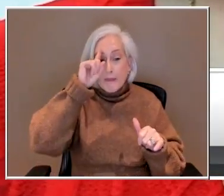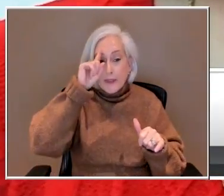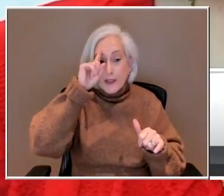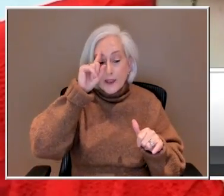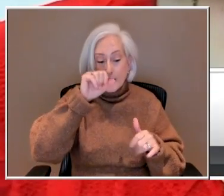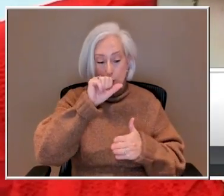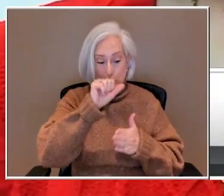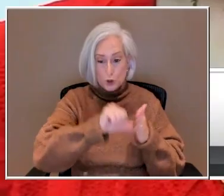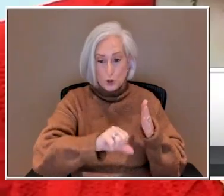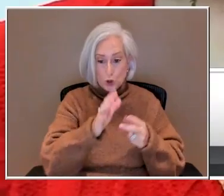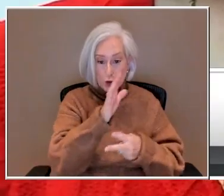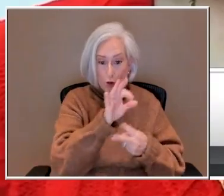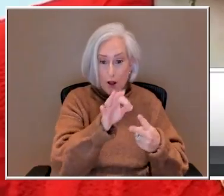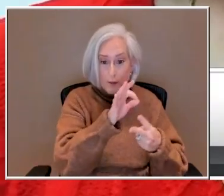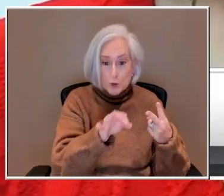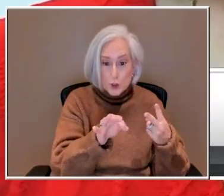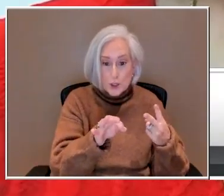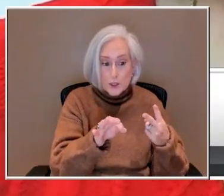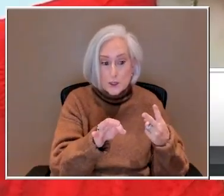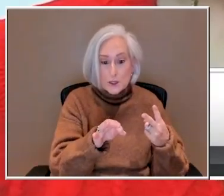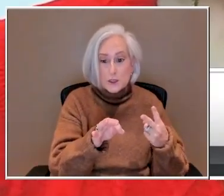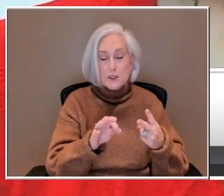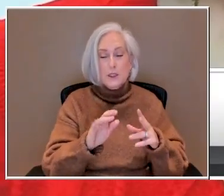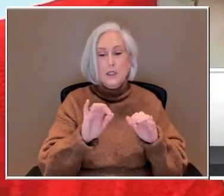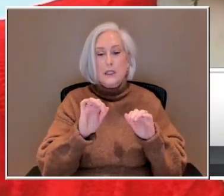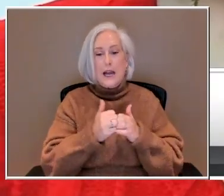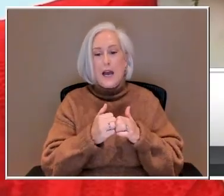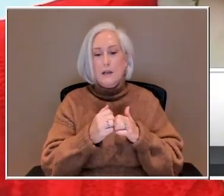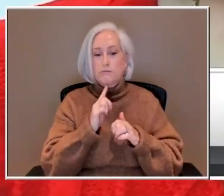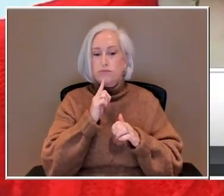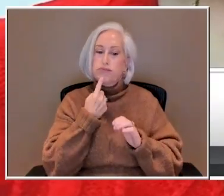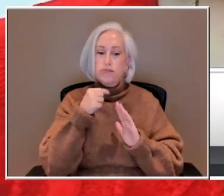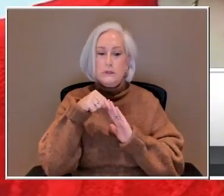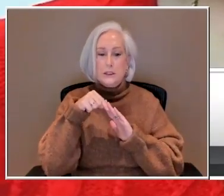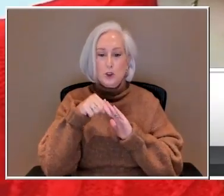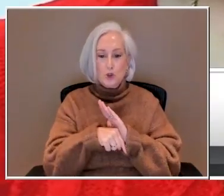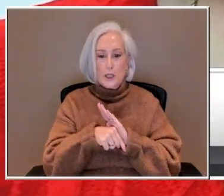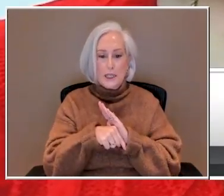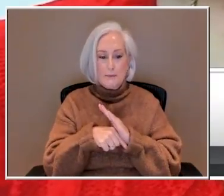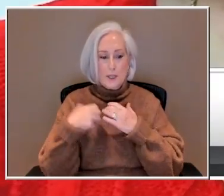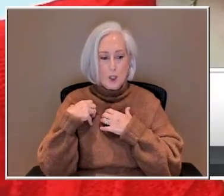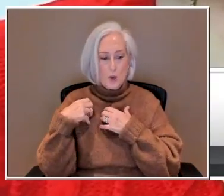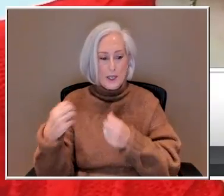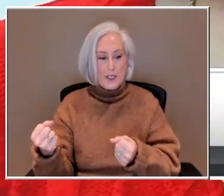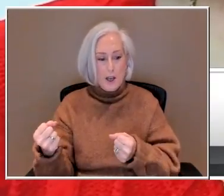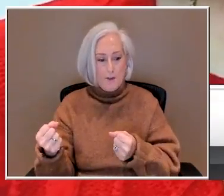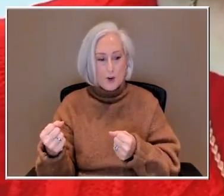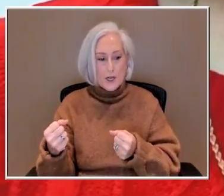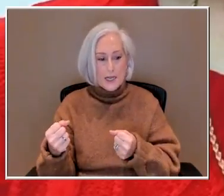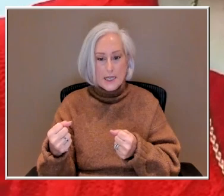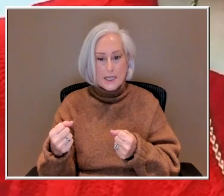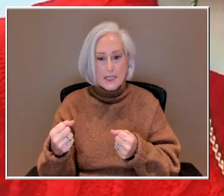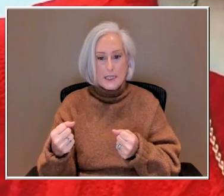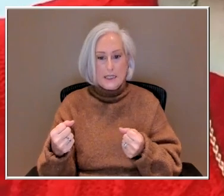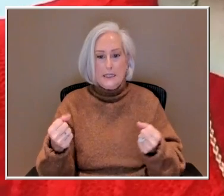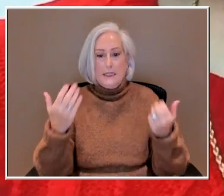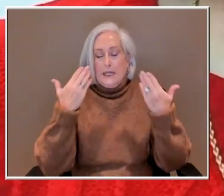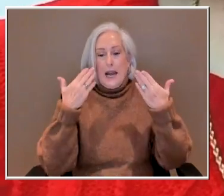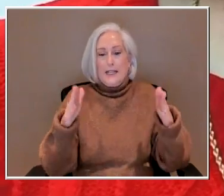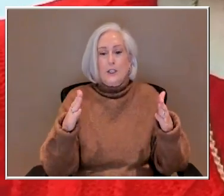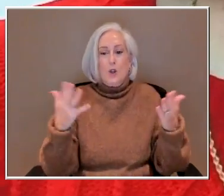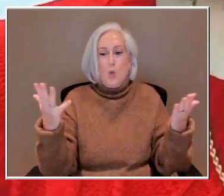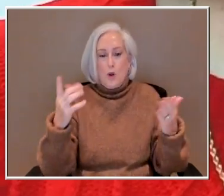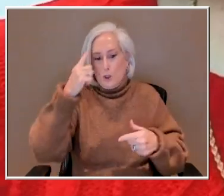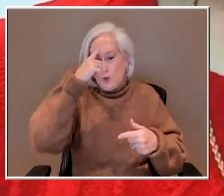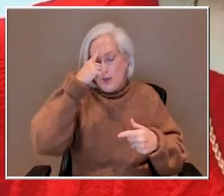like how extreme some of them were and hearing like the recovery and all that, it was kind of just sitting there and just like I didn't know what to think or